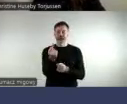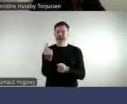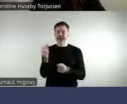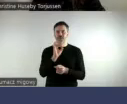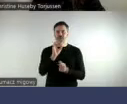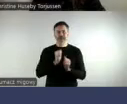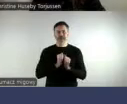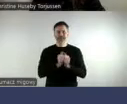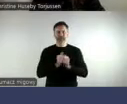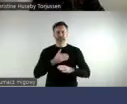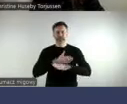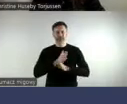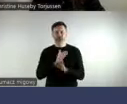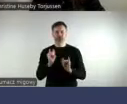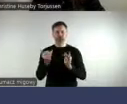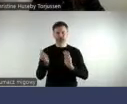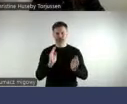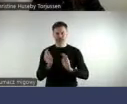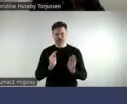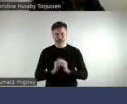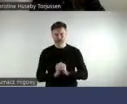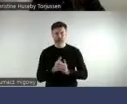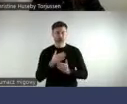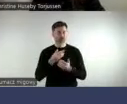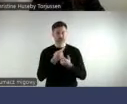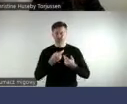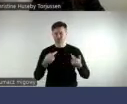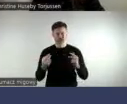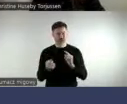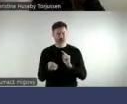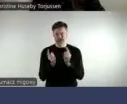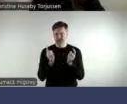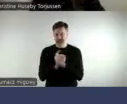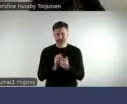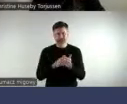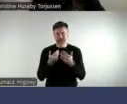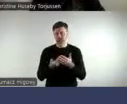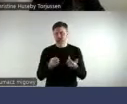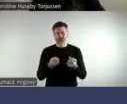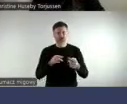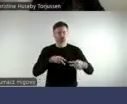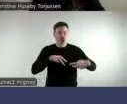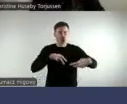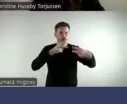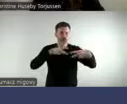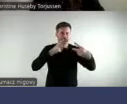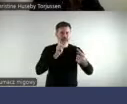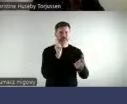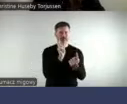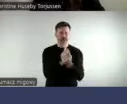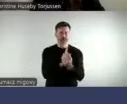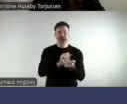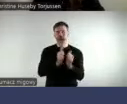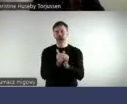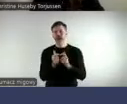in a digital meeting in a rather short time during emergency weather.